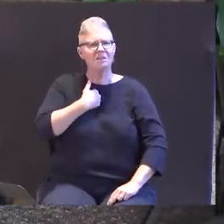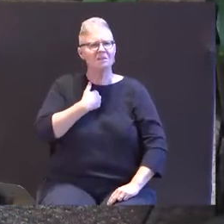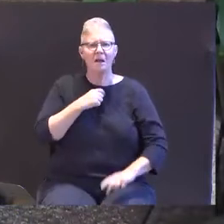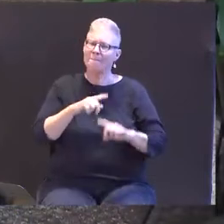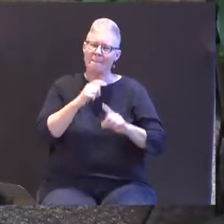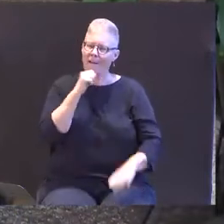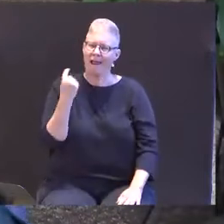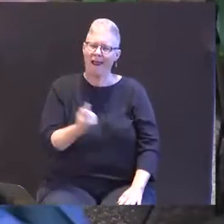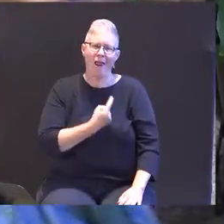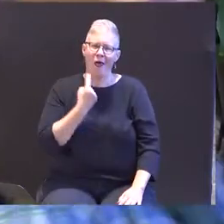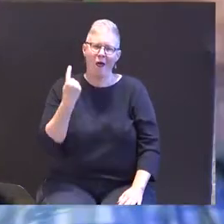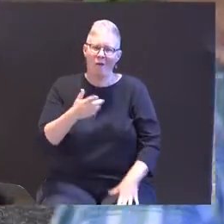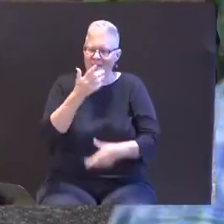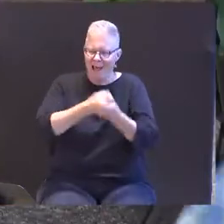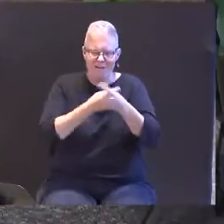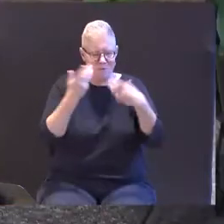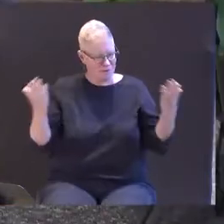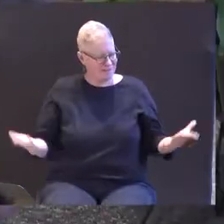Everybody's here with me.